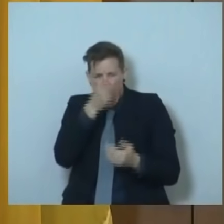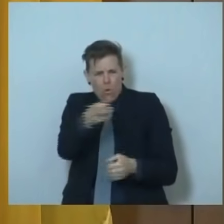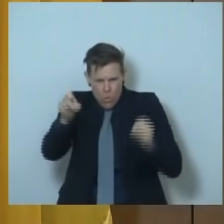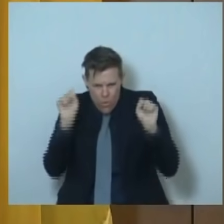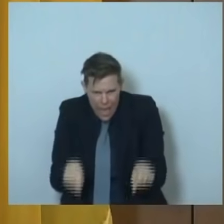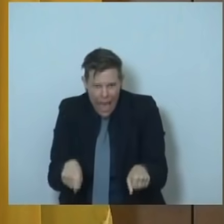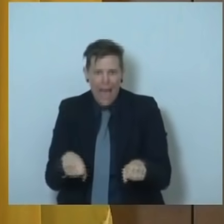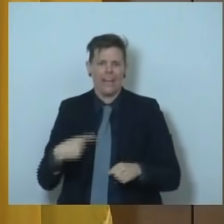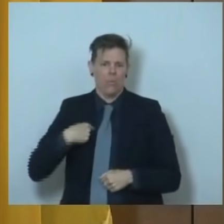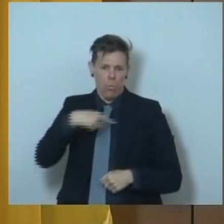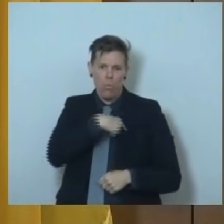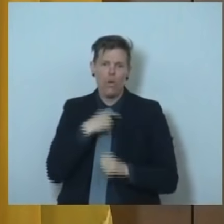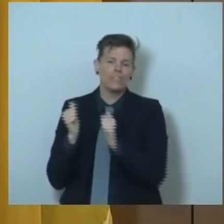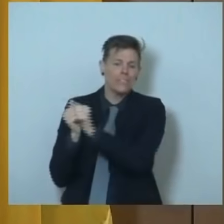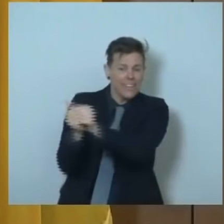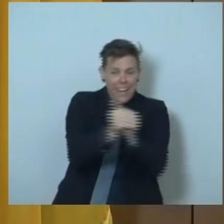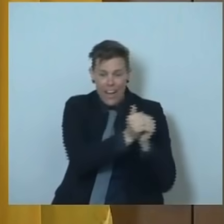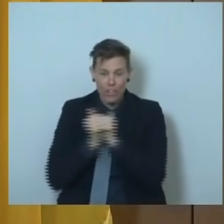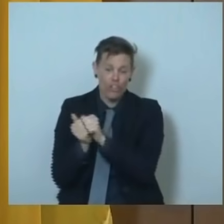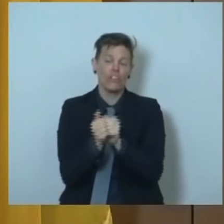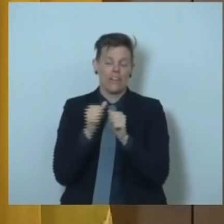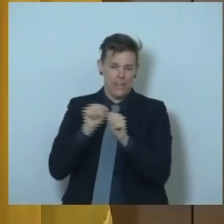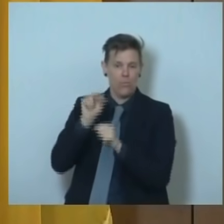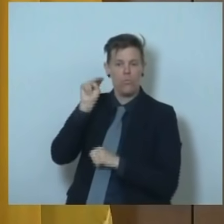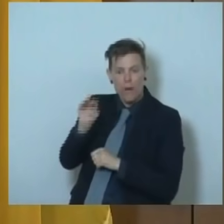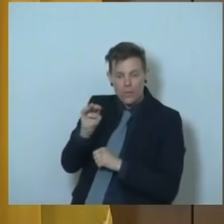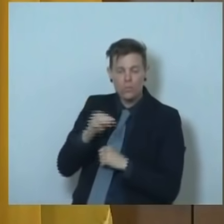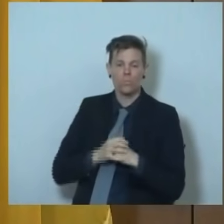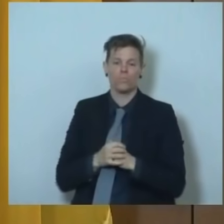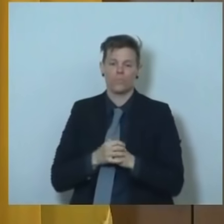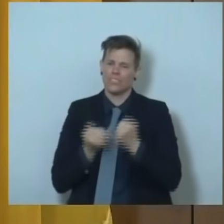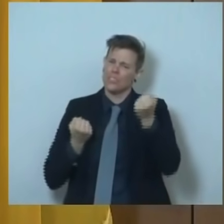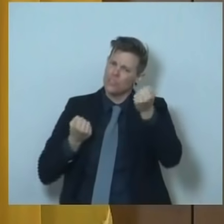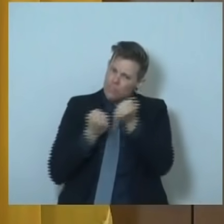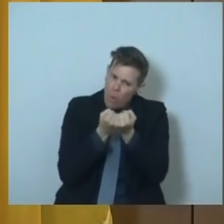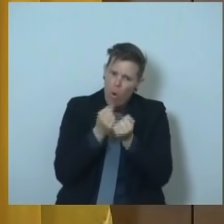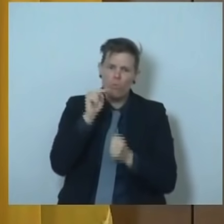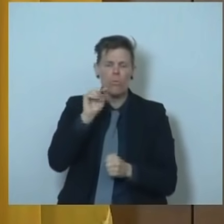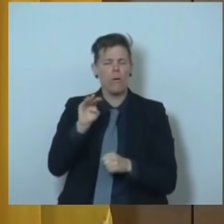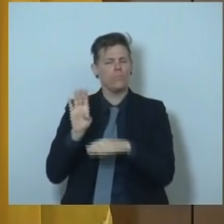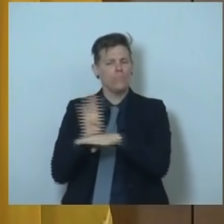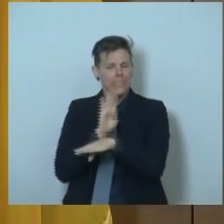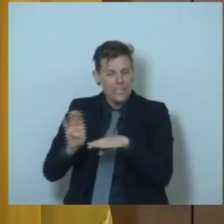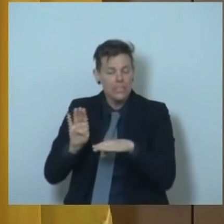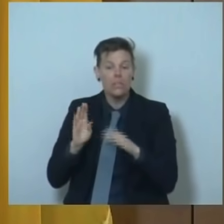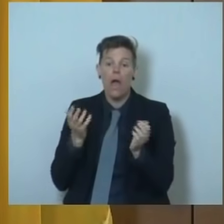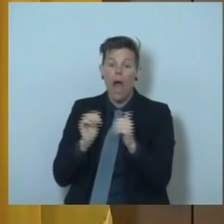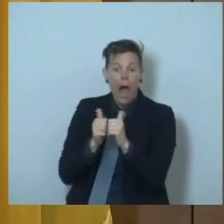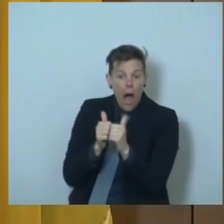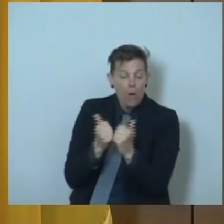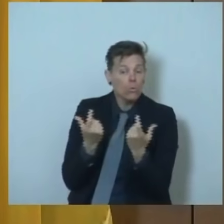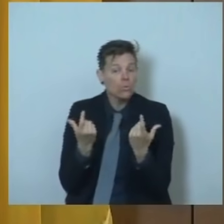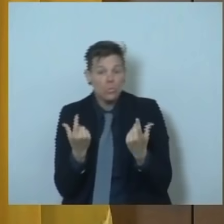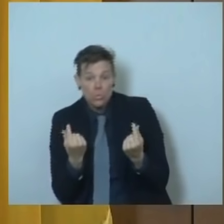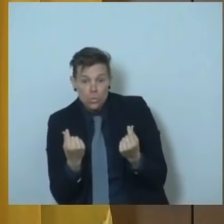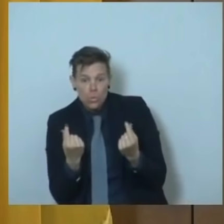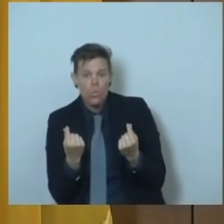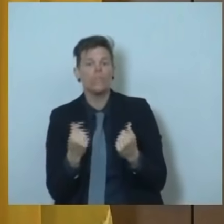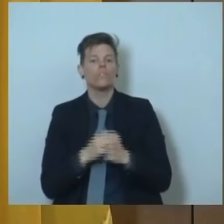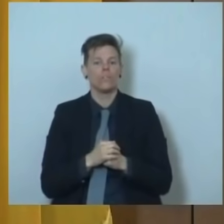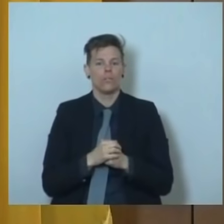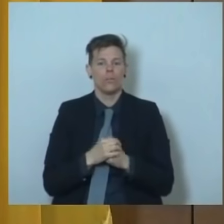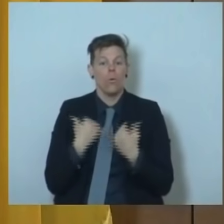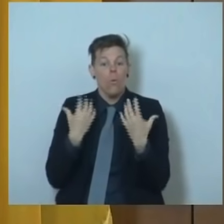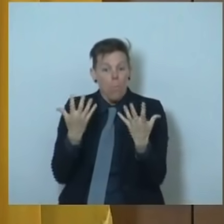keep demonstrating. Let's support New Mexico businesses by giving them every opportunity to open their doors and to serve us in